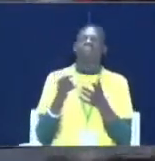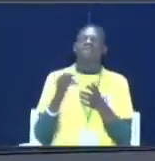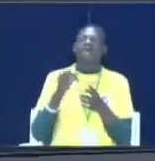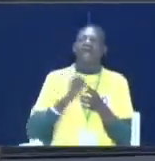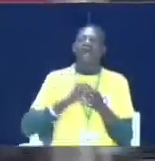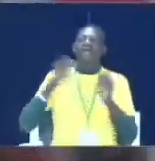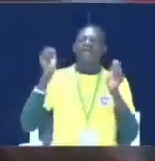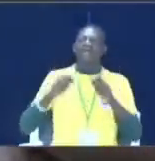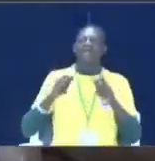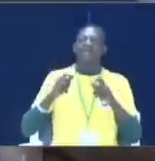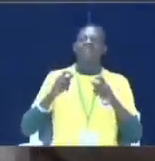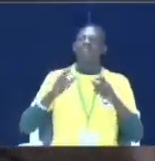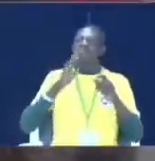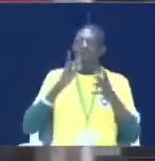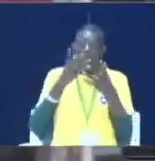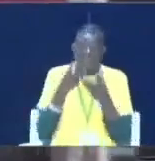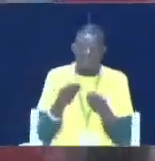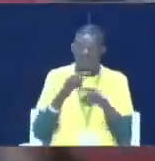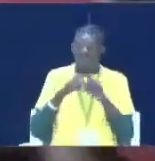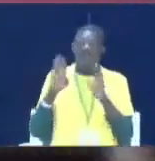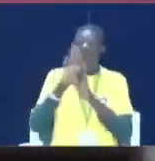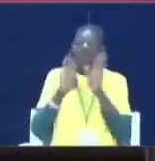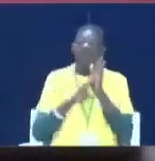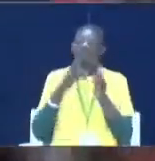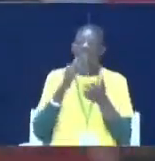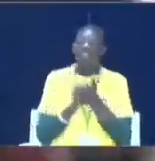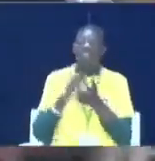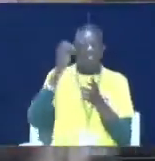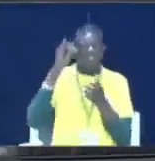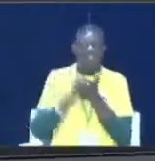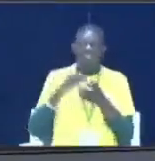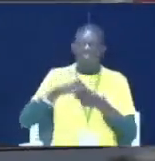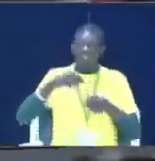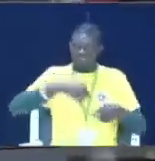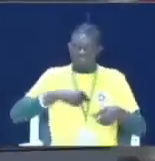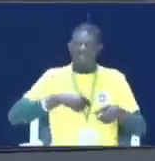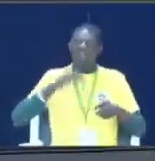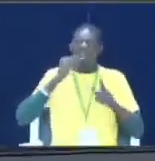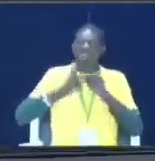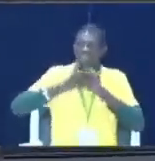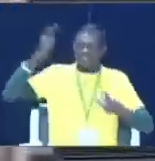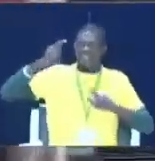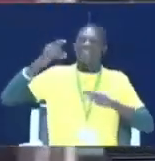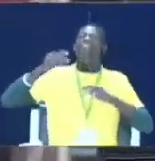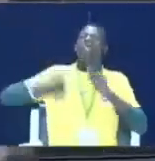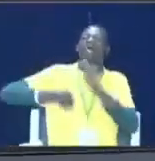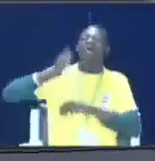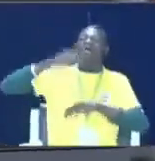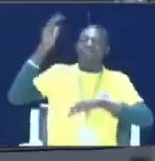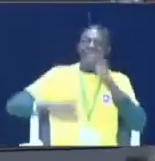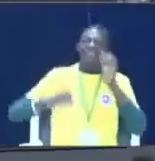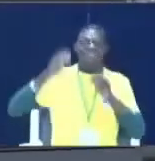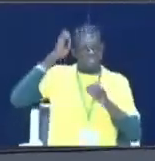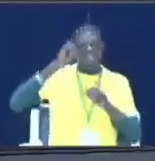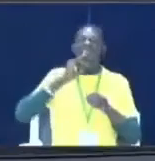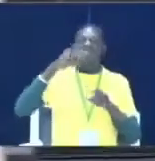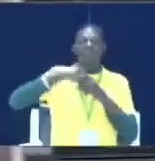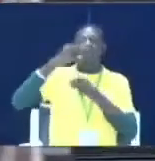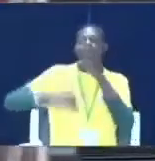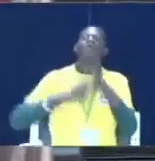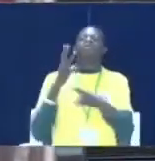I can be short, but the scripture says, he that is in me is greater than he who is in the